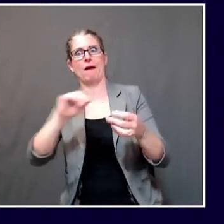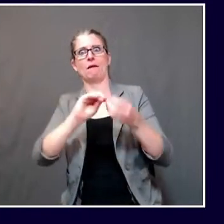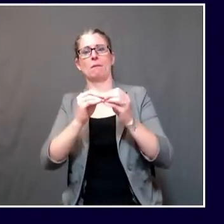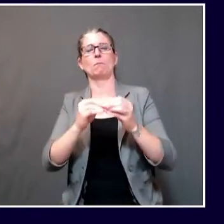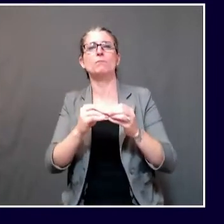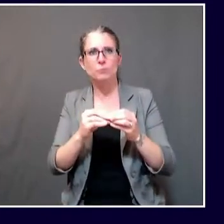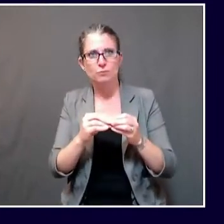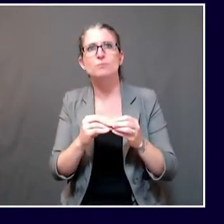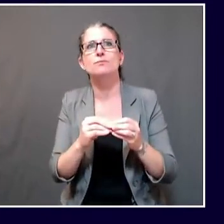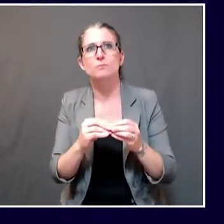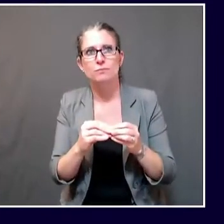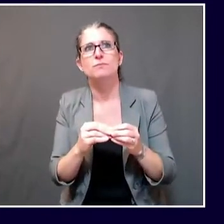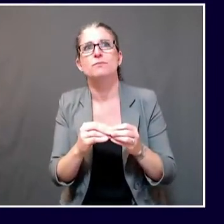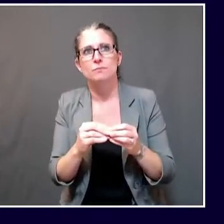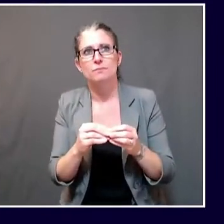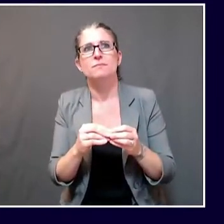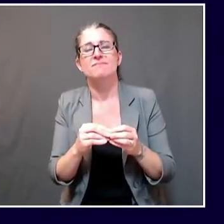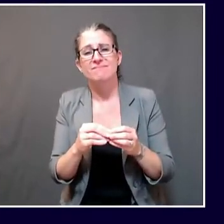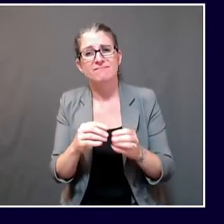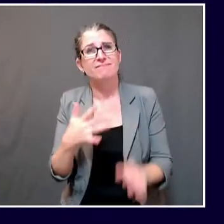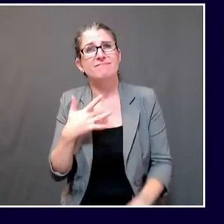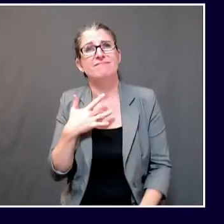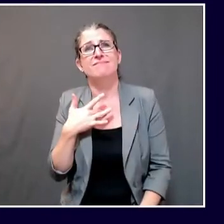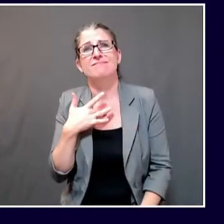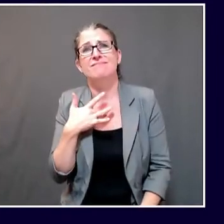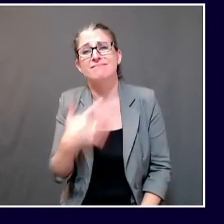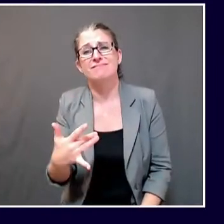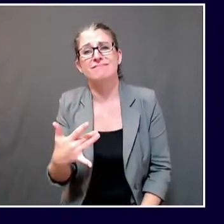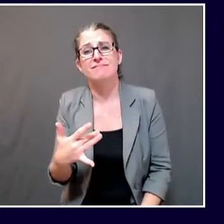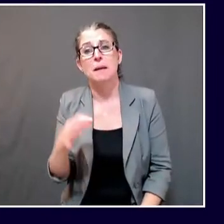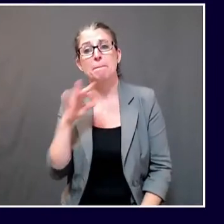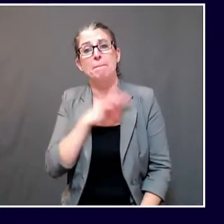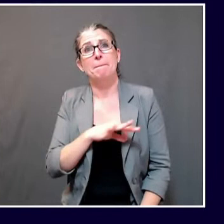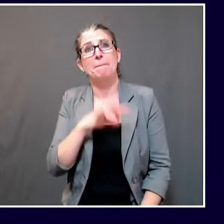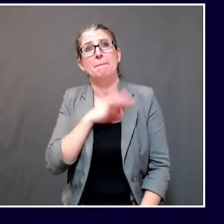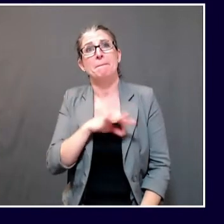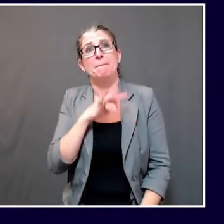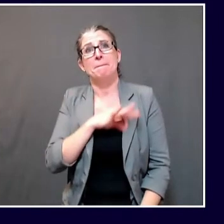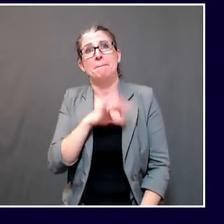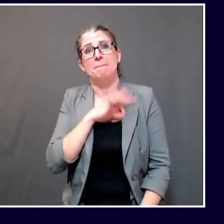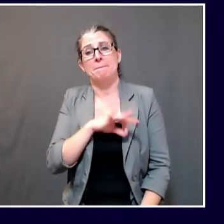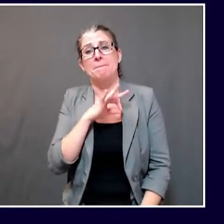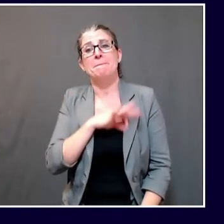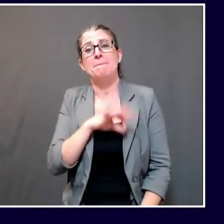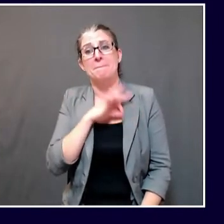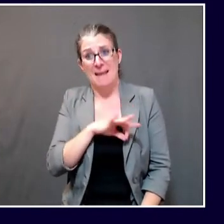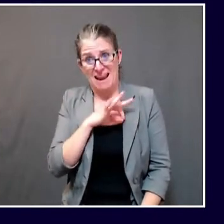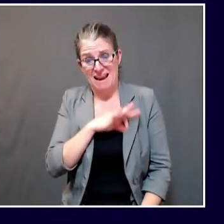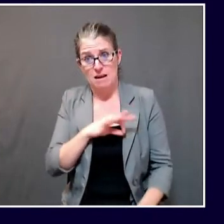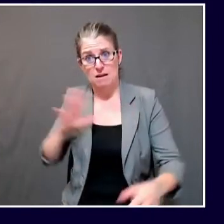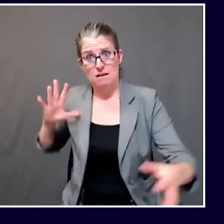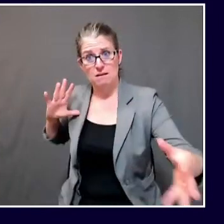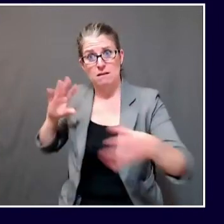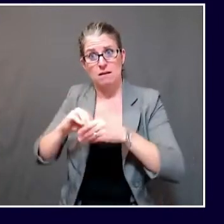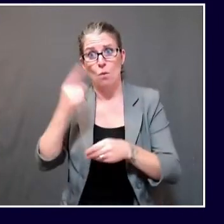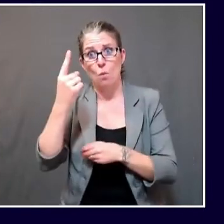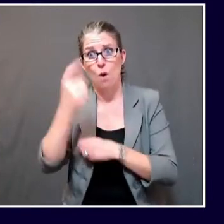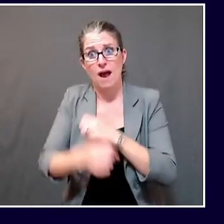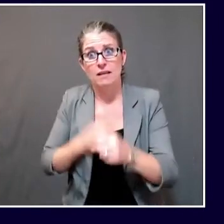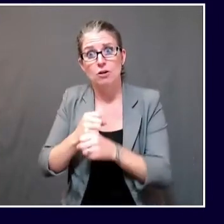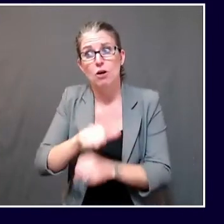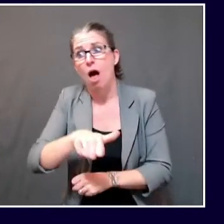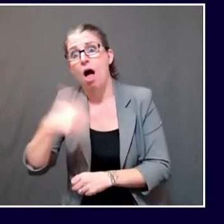for all of its microbiology section. We've done 2.5 times that just for